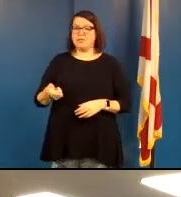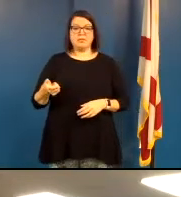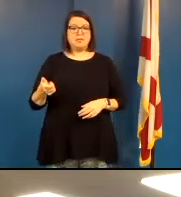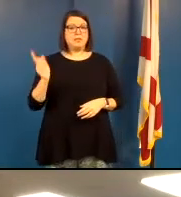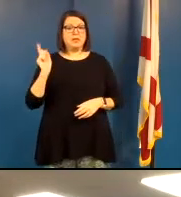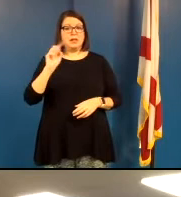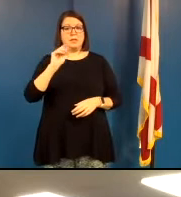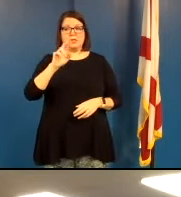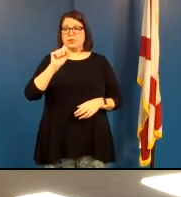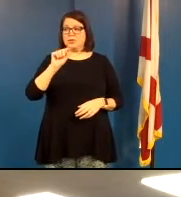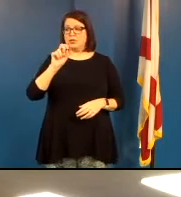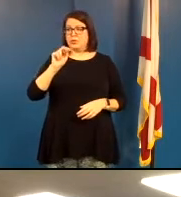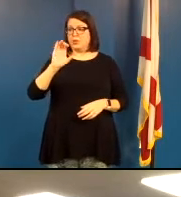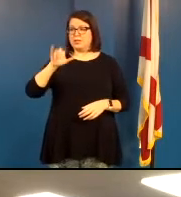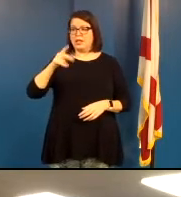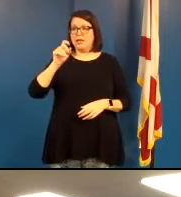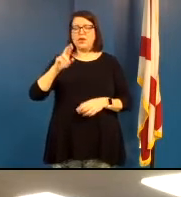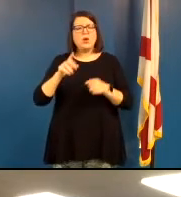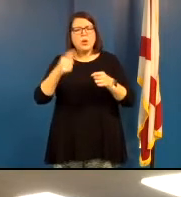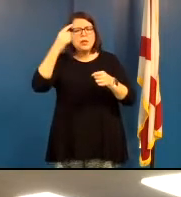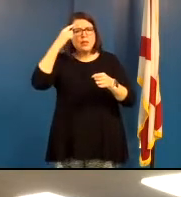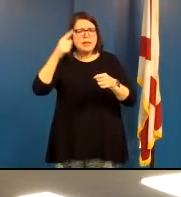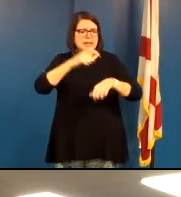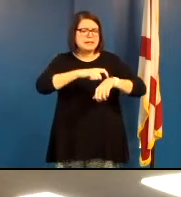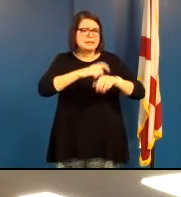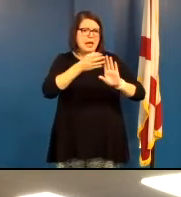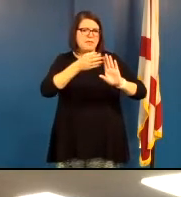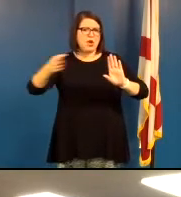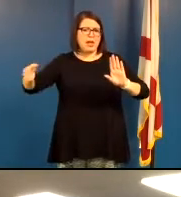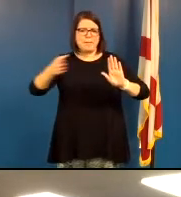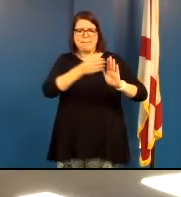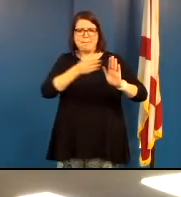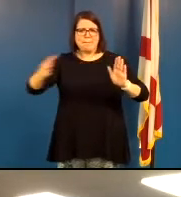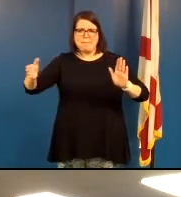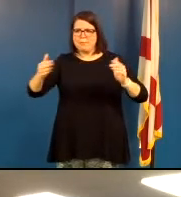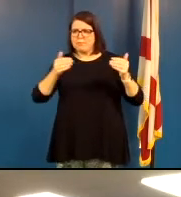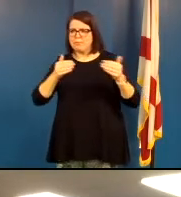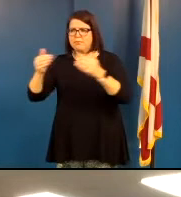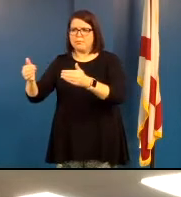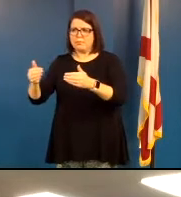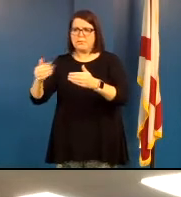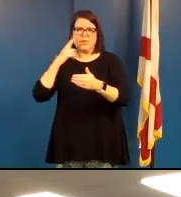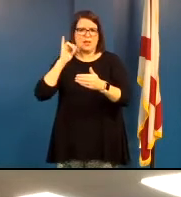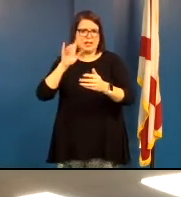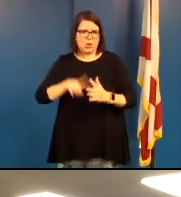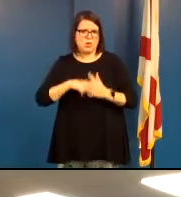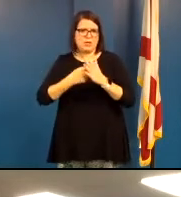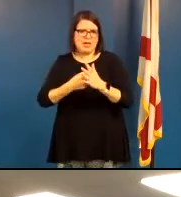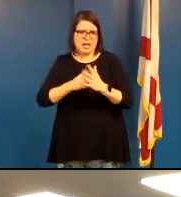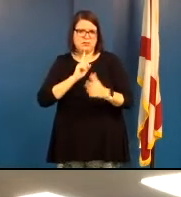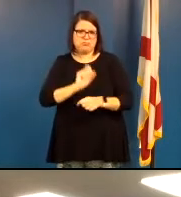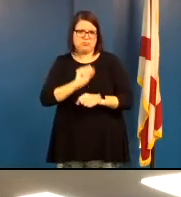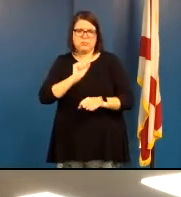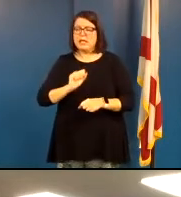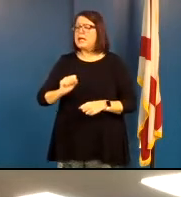standard timeline for that next phase, typically, Ms. Gardner? I would say we understand from the union that once we get